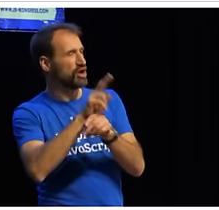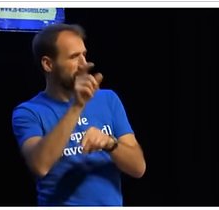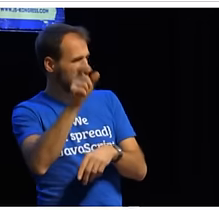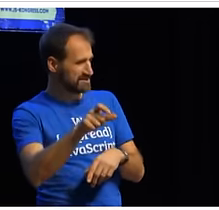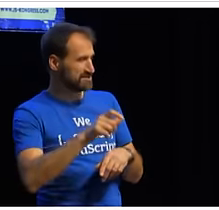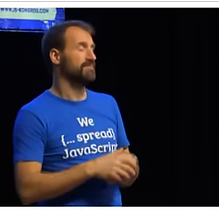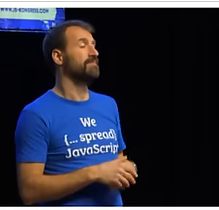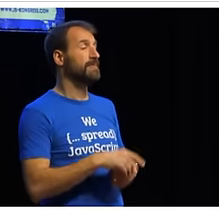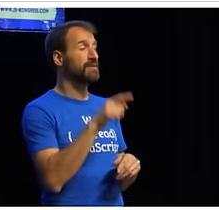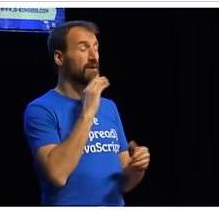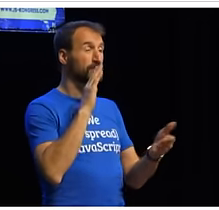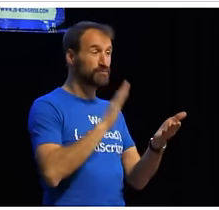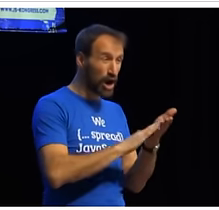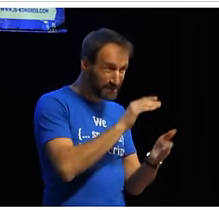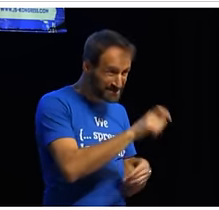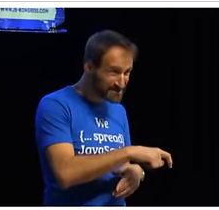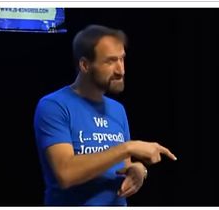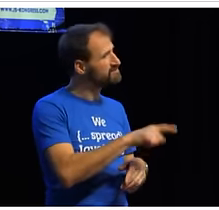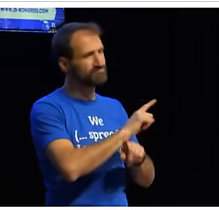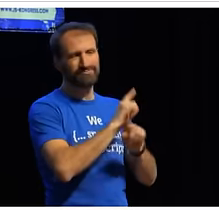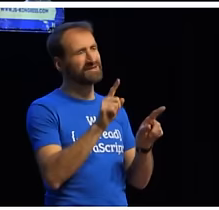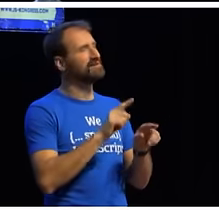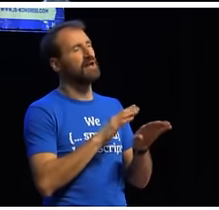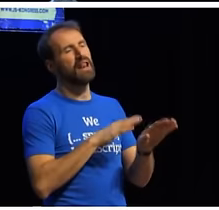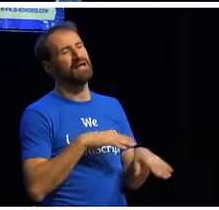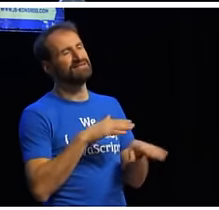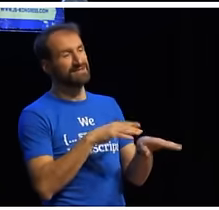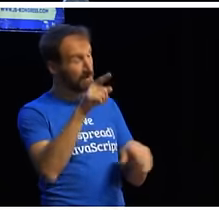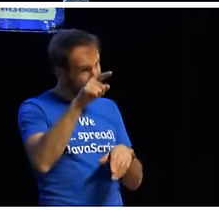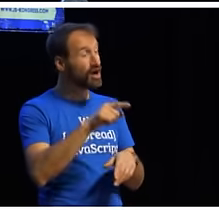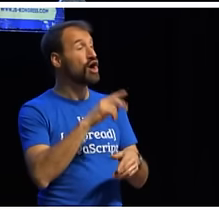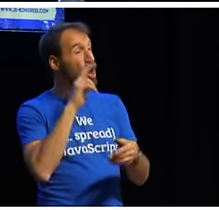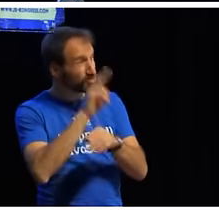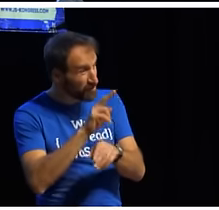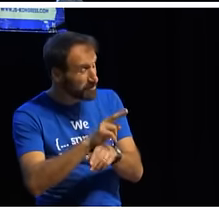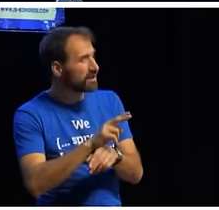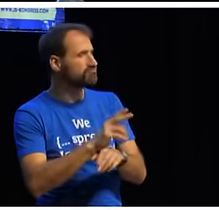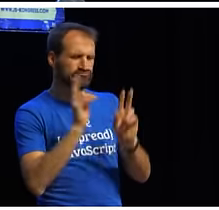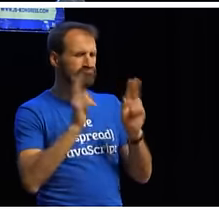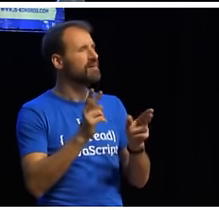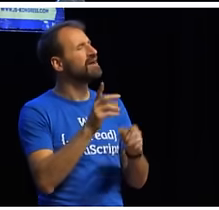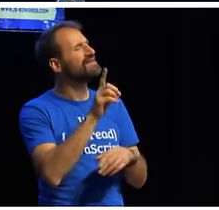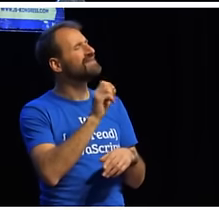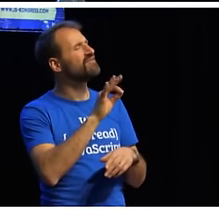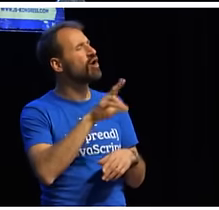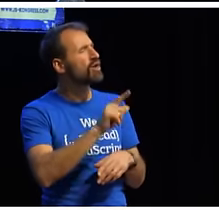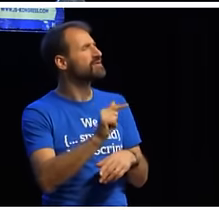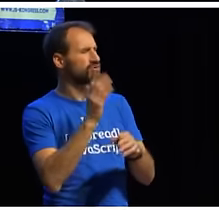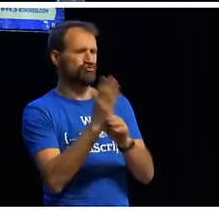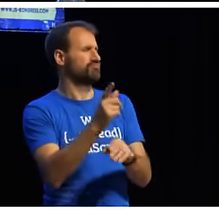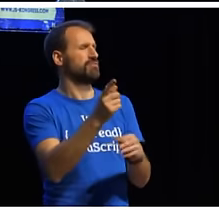Promises are not lazy, and observables are lazy by default. But you can configure this behavior if you